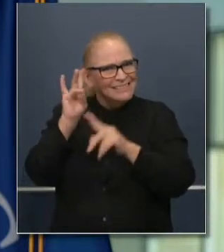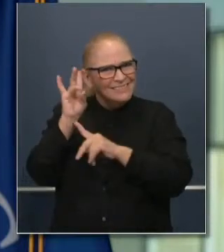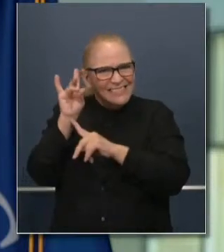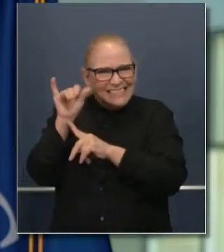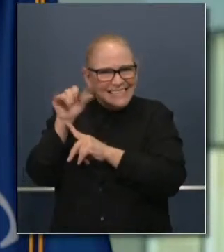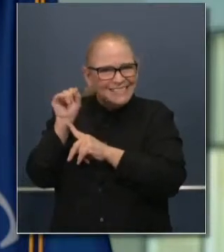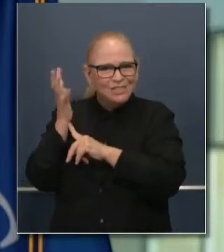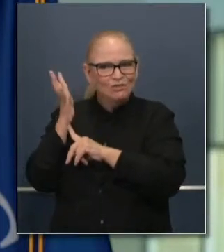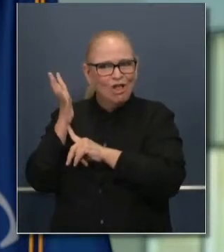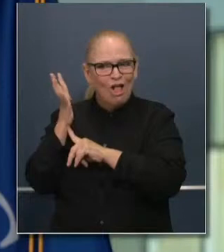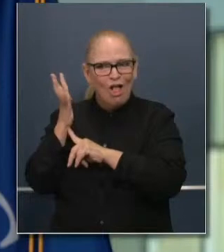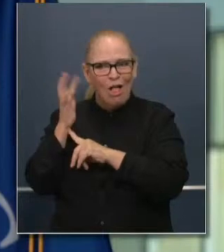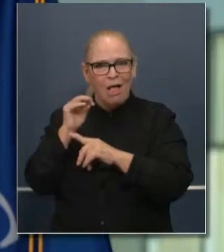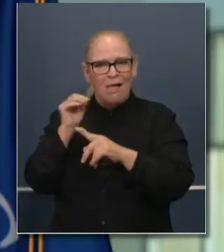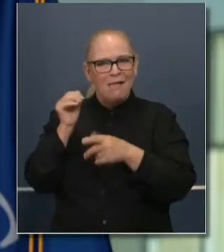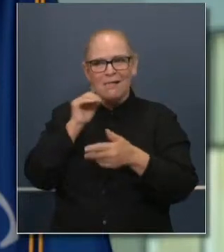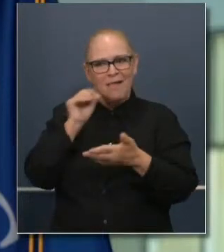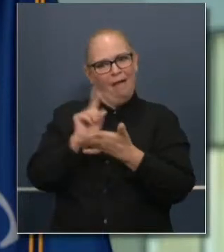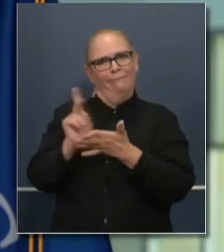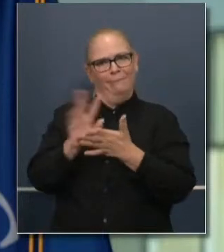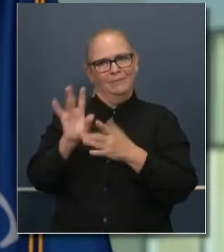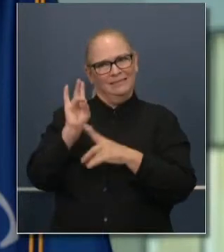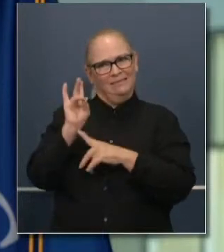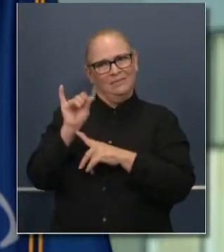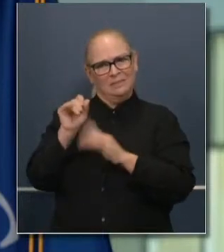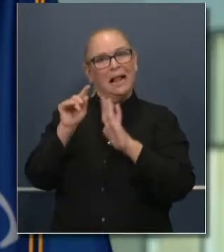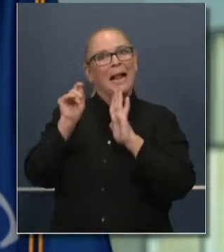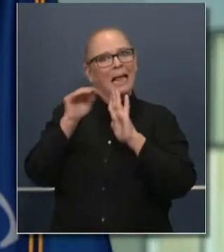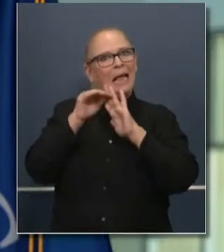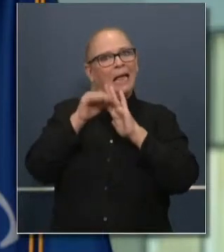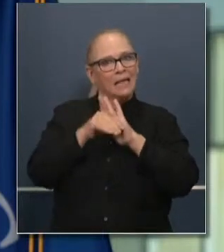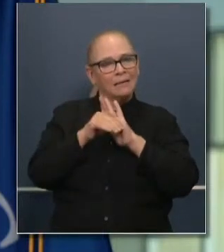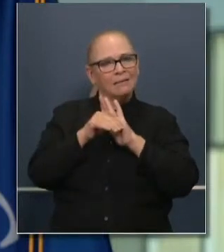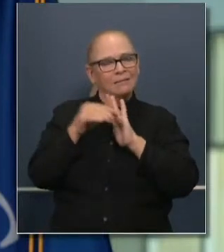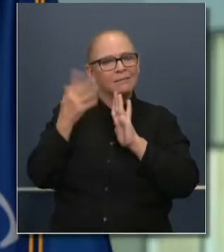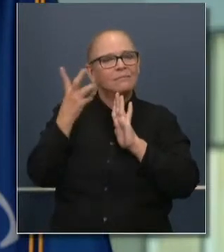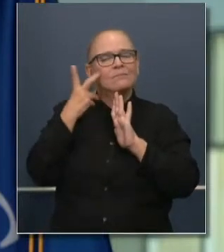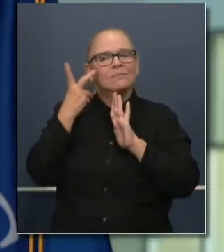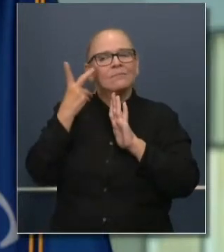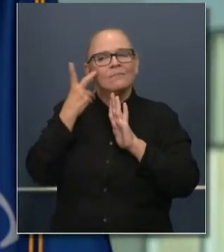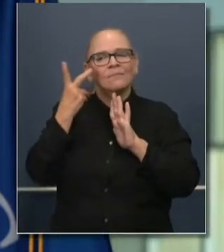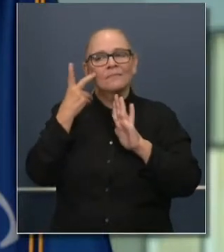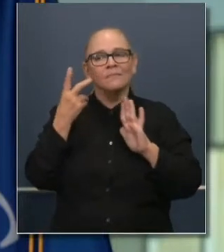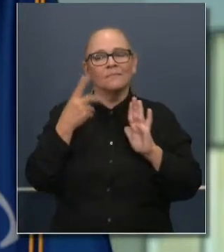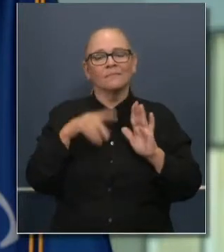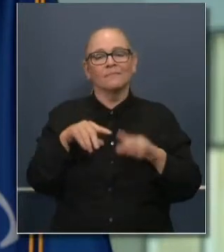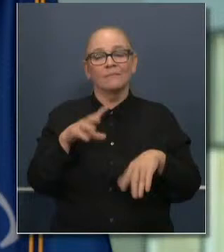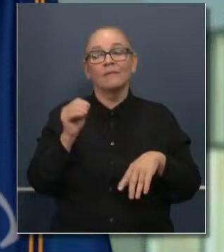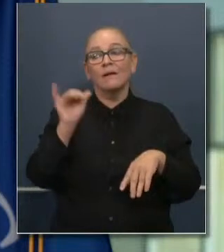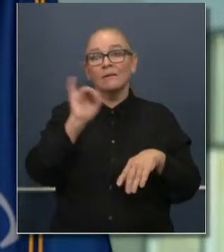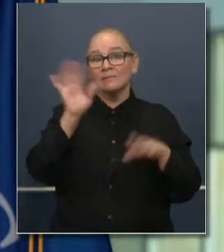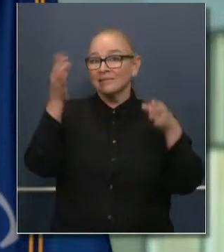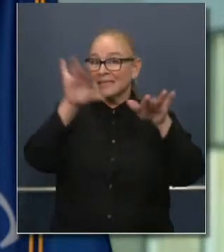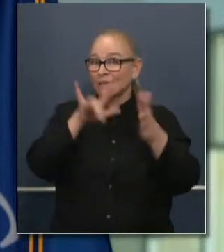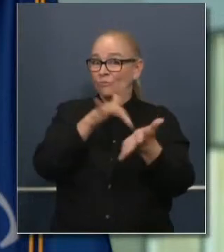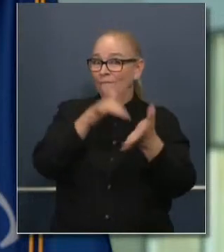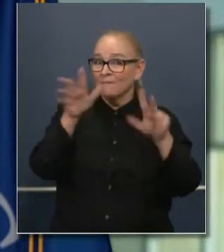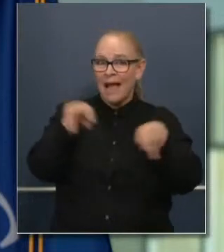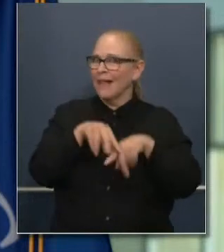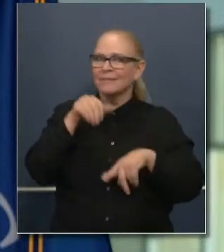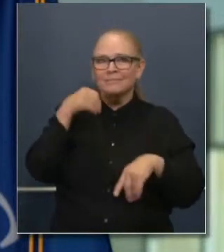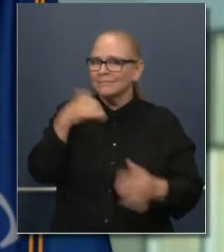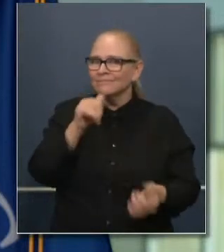some stabilization in most parts of the state, though not in every part of the state. Central Valley being the obvious area of concern,